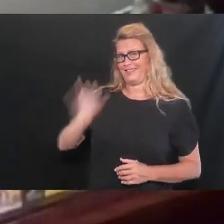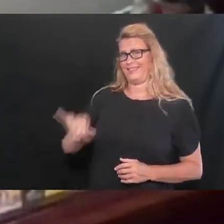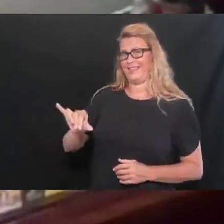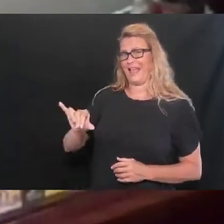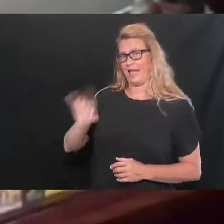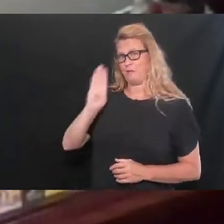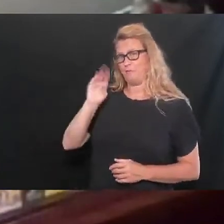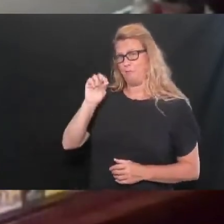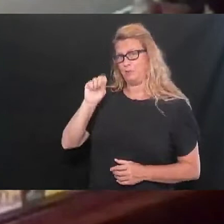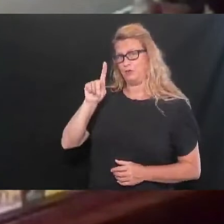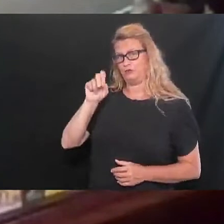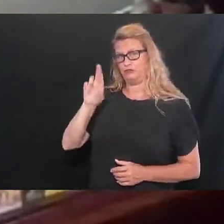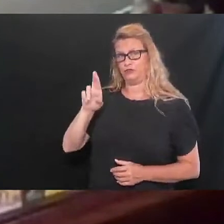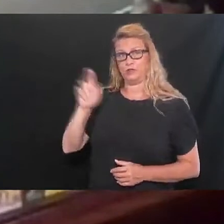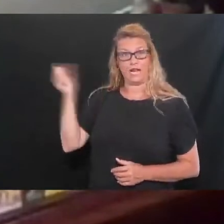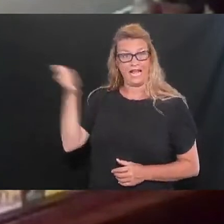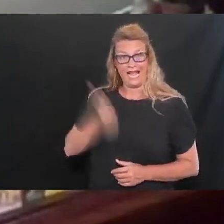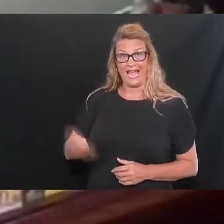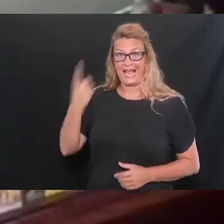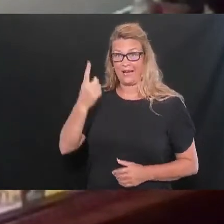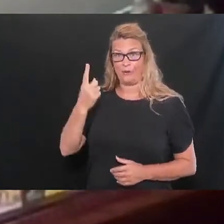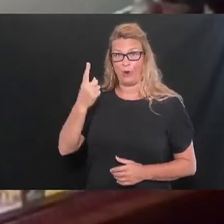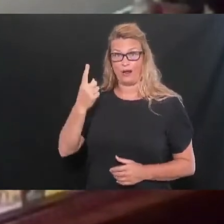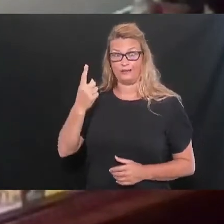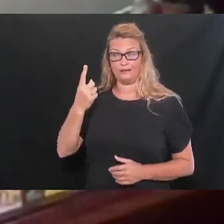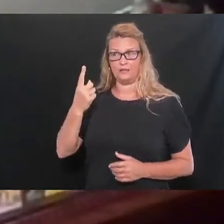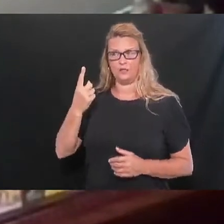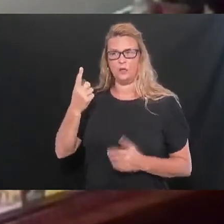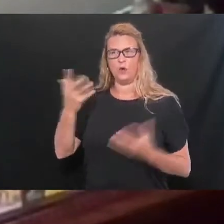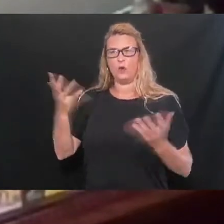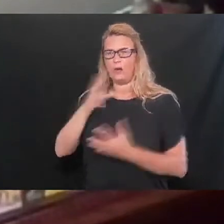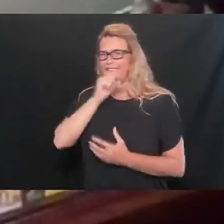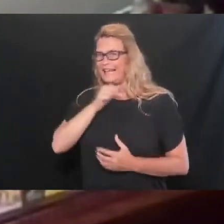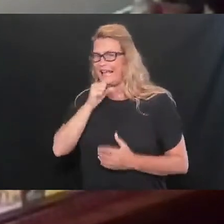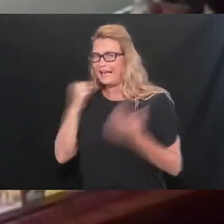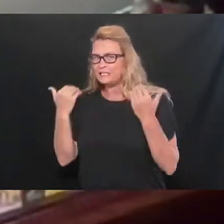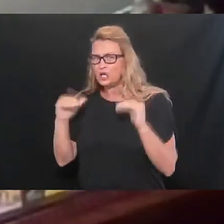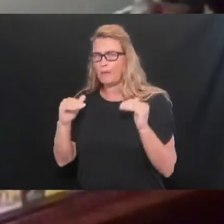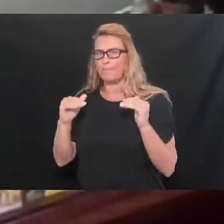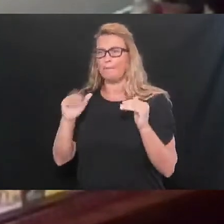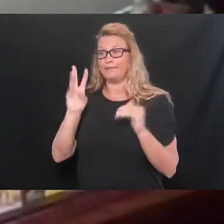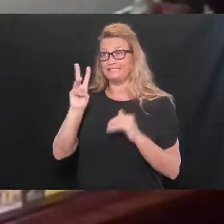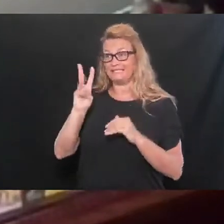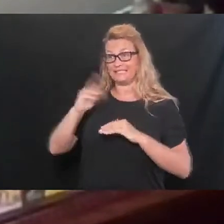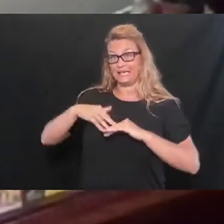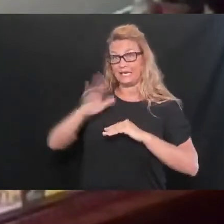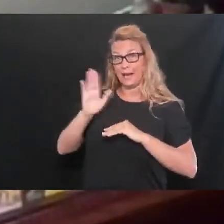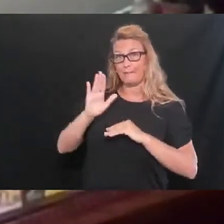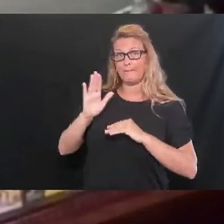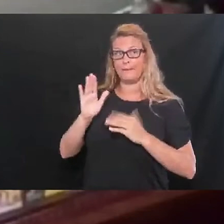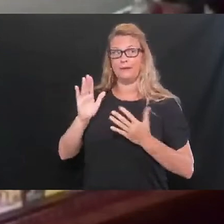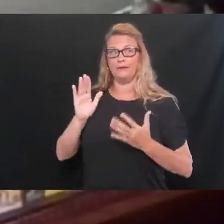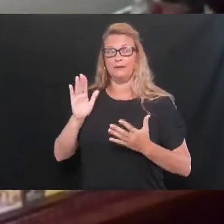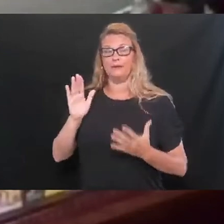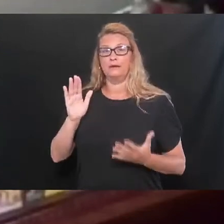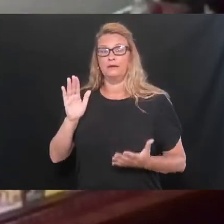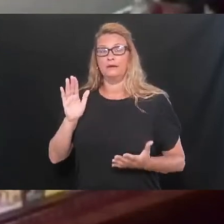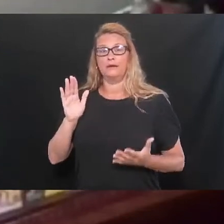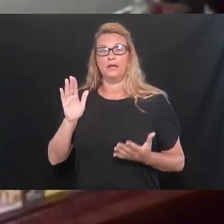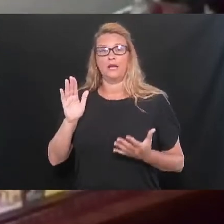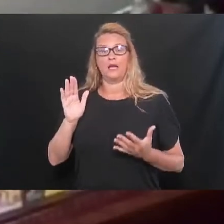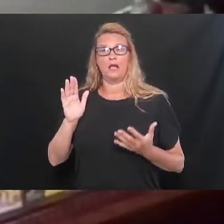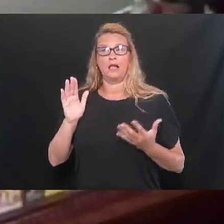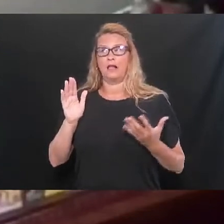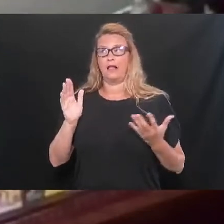for, I guess, anybody who's been vaccinated. But again, is there an age limit on that? Is it 60 and up? And again, how do